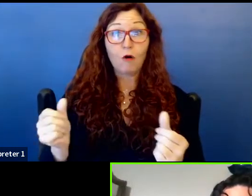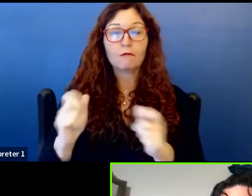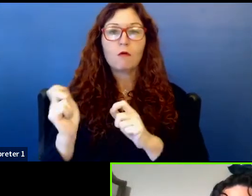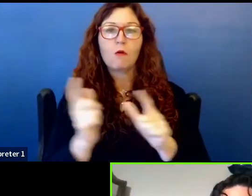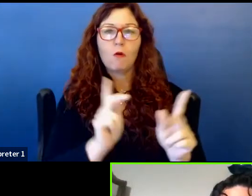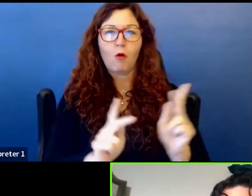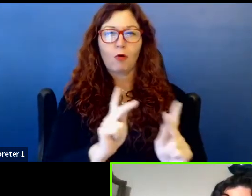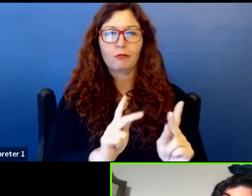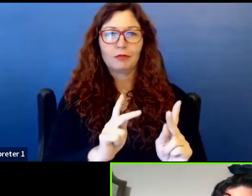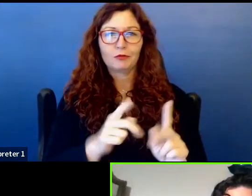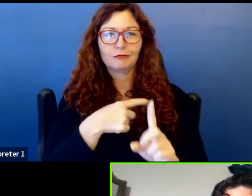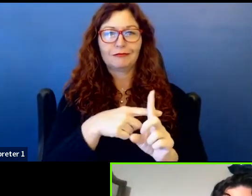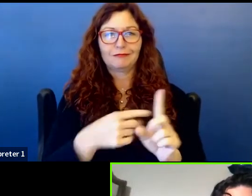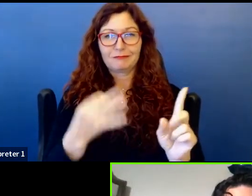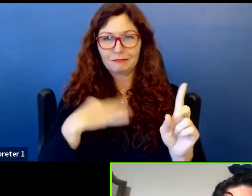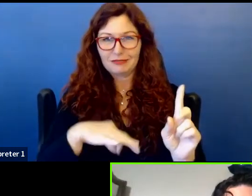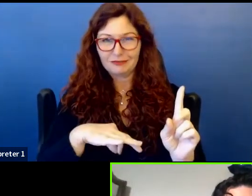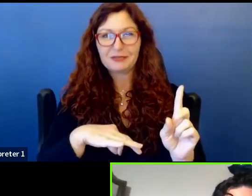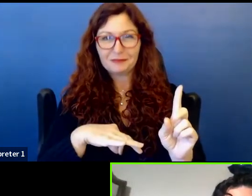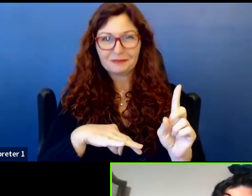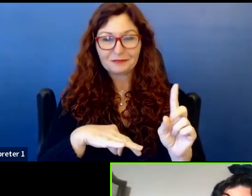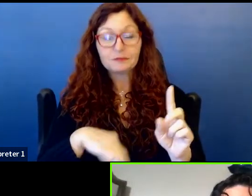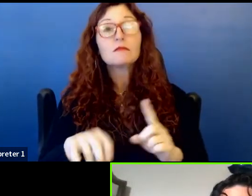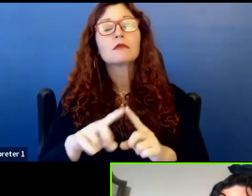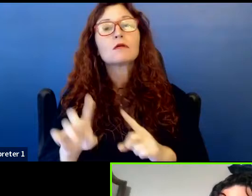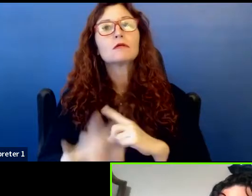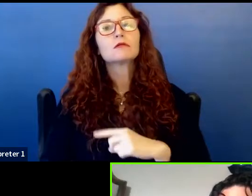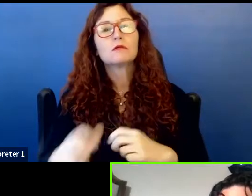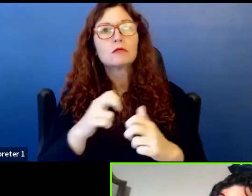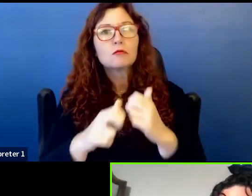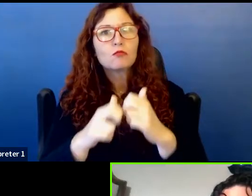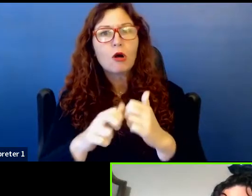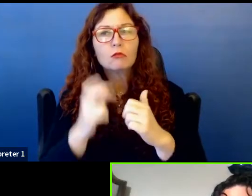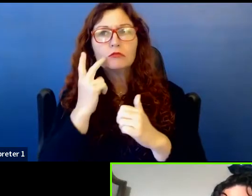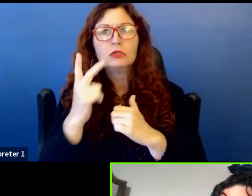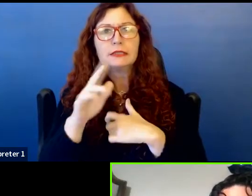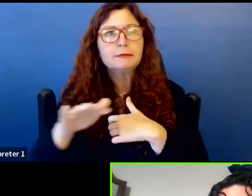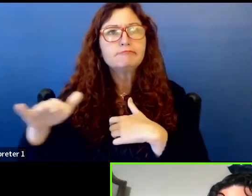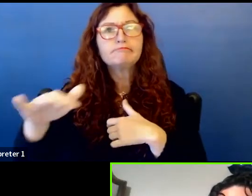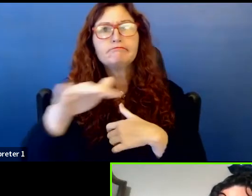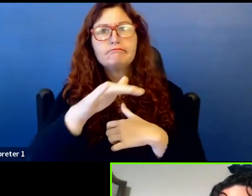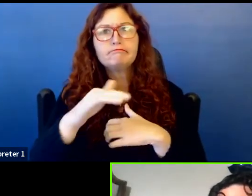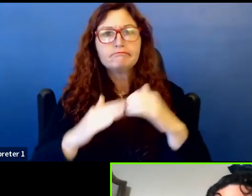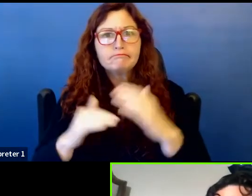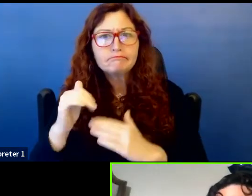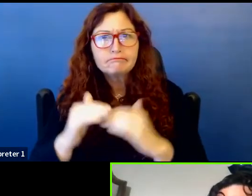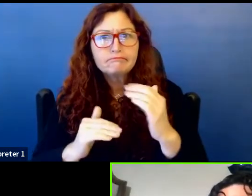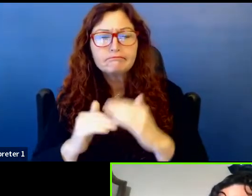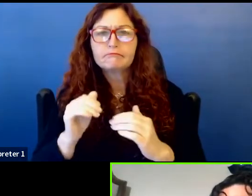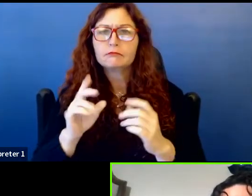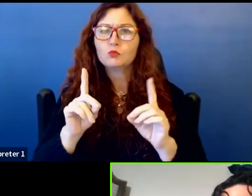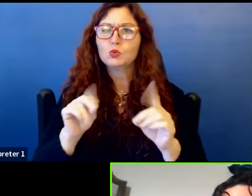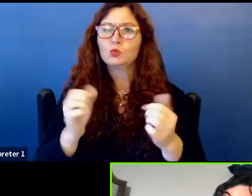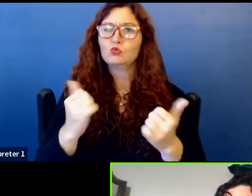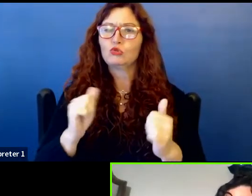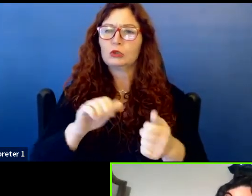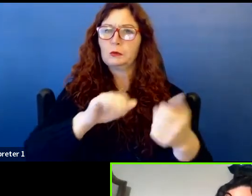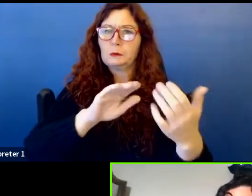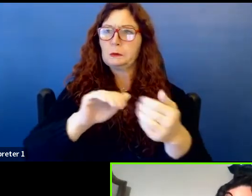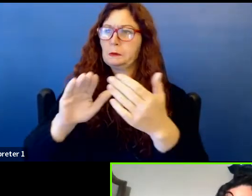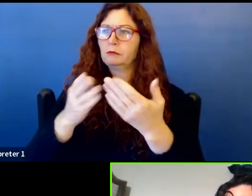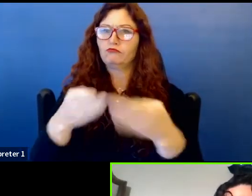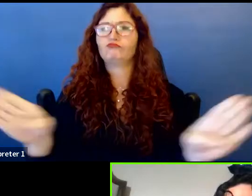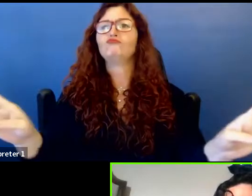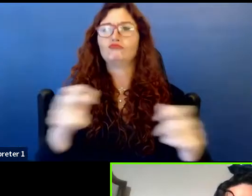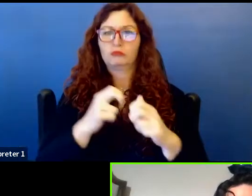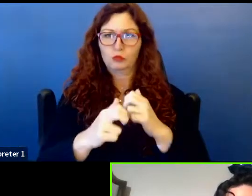certainly we we address issues with the construction industry at large but um i think in my ring testimony and some of the words that i